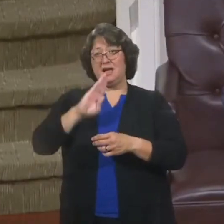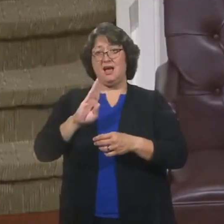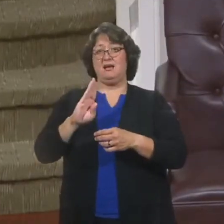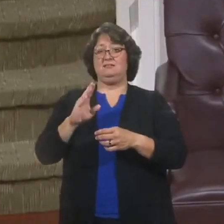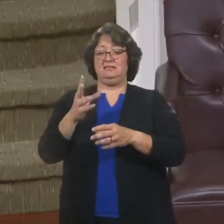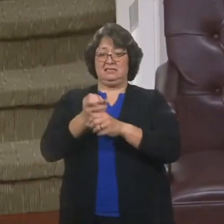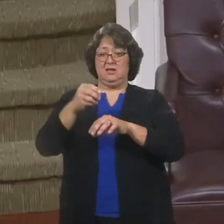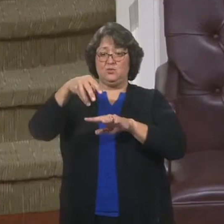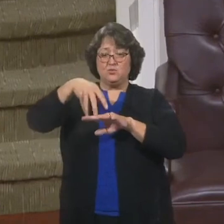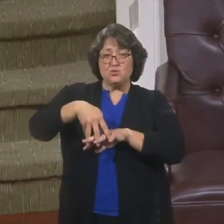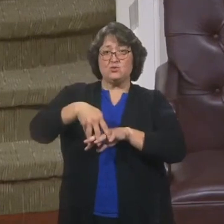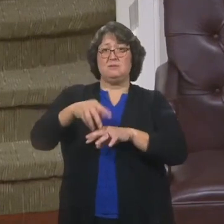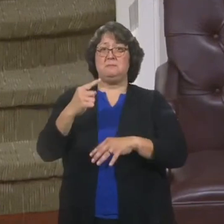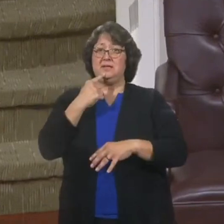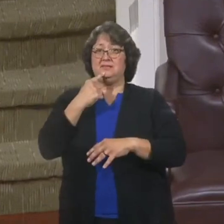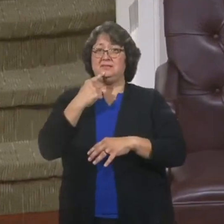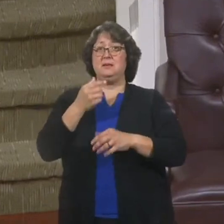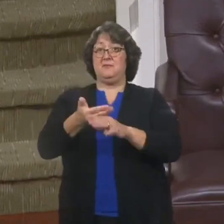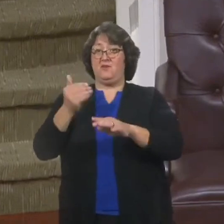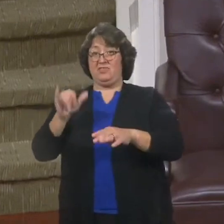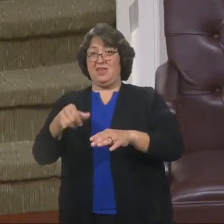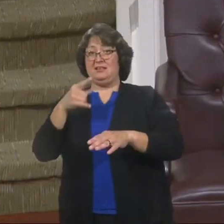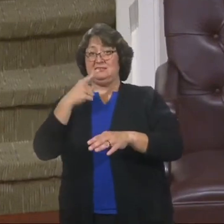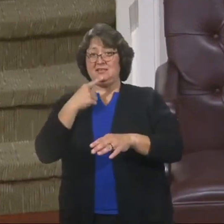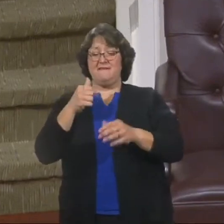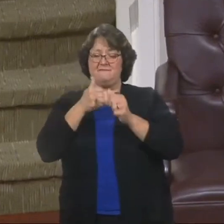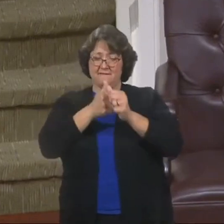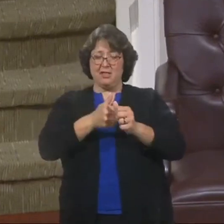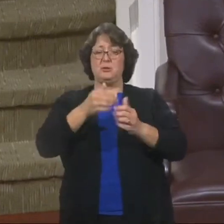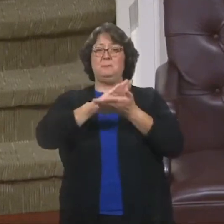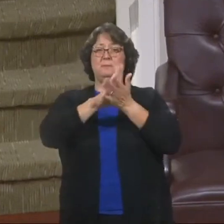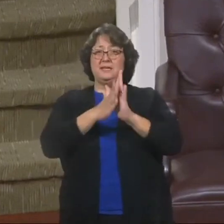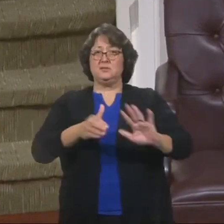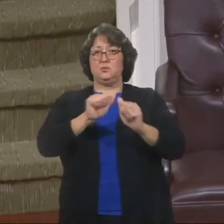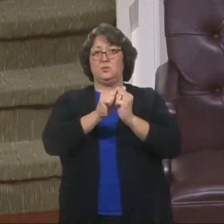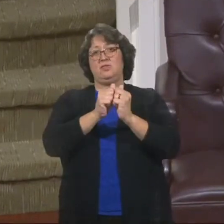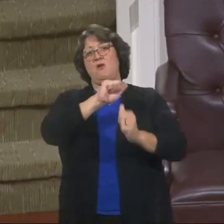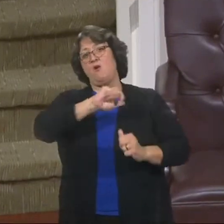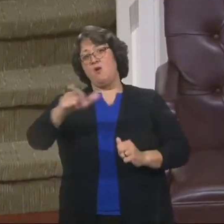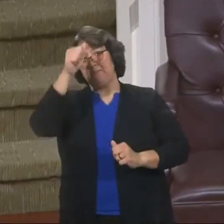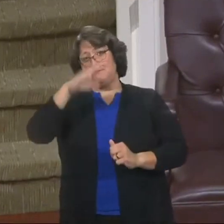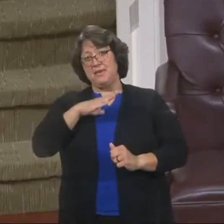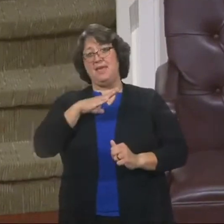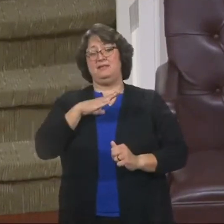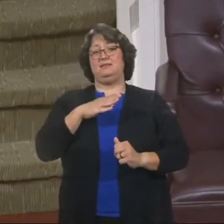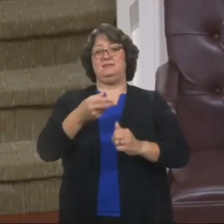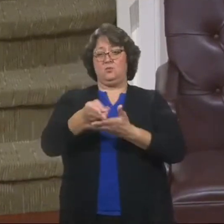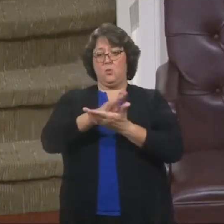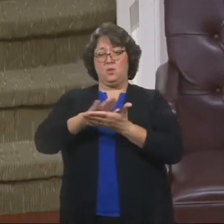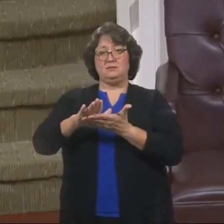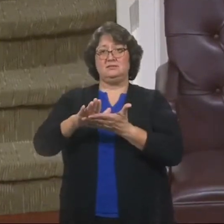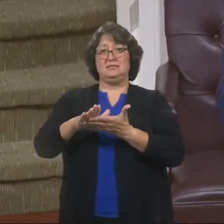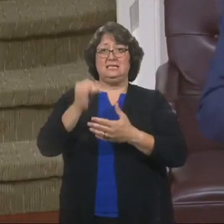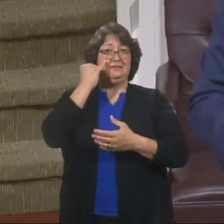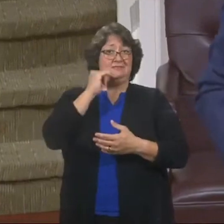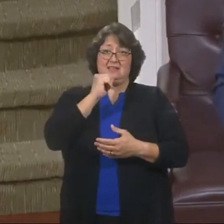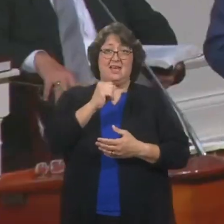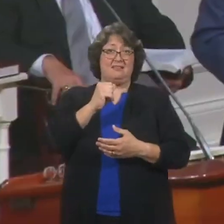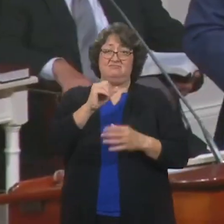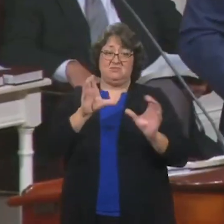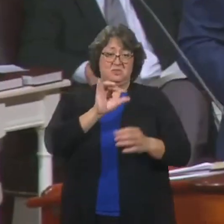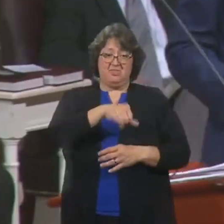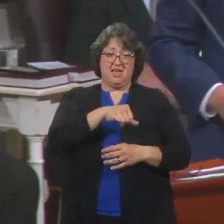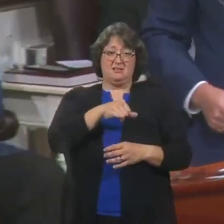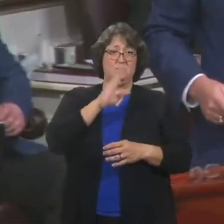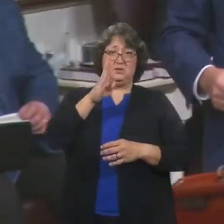said, follow peace with all men and holiness, without which no one can see the Lord. You know, one thing